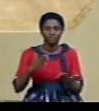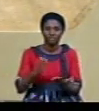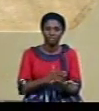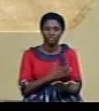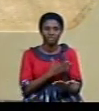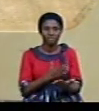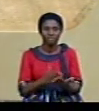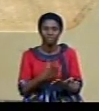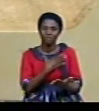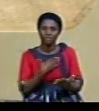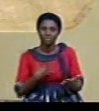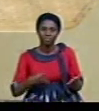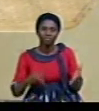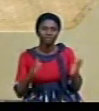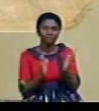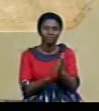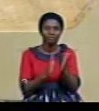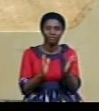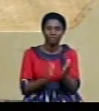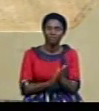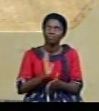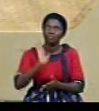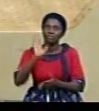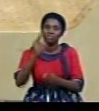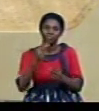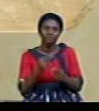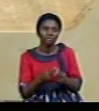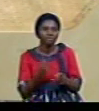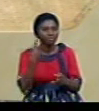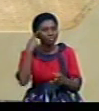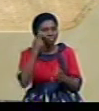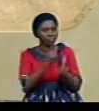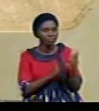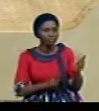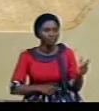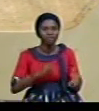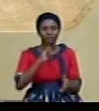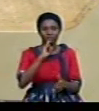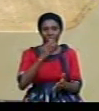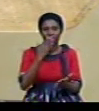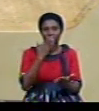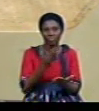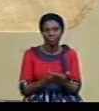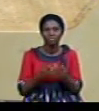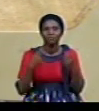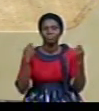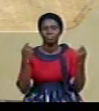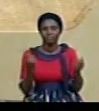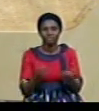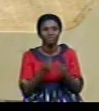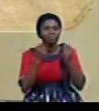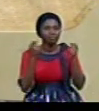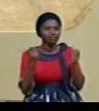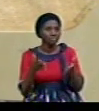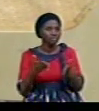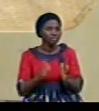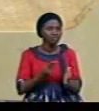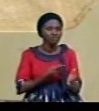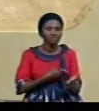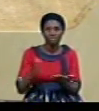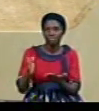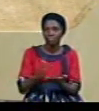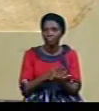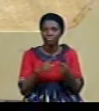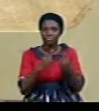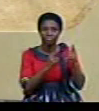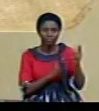song I will praise His name for the Lord is good let us sing